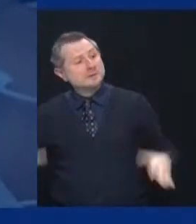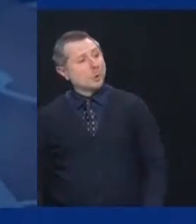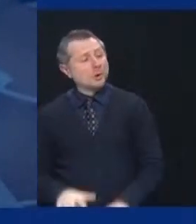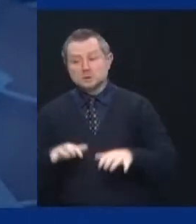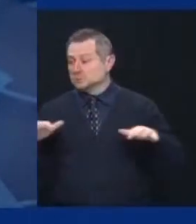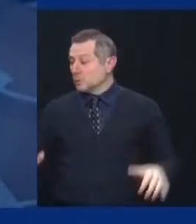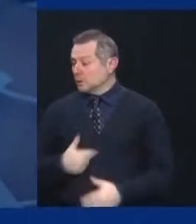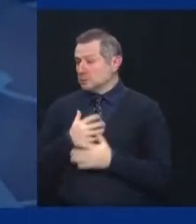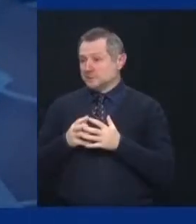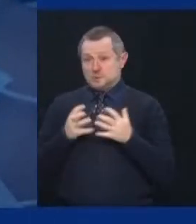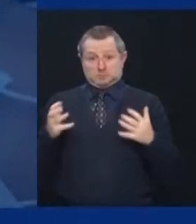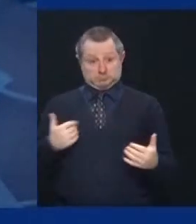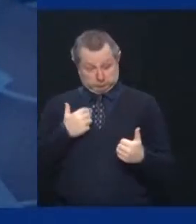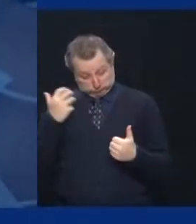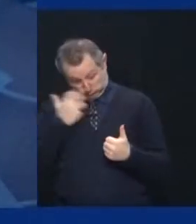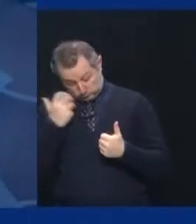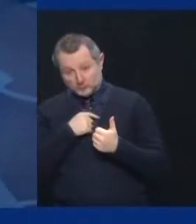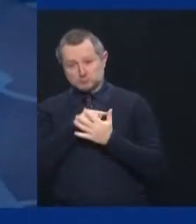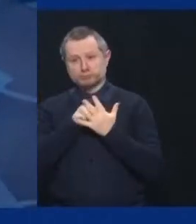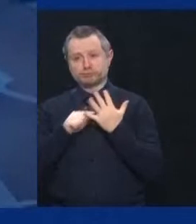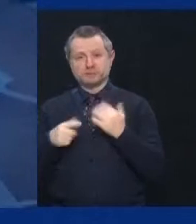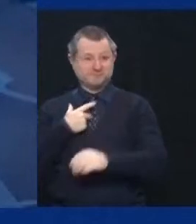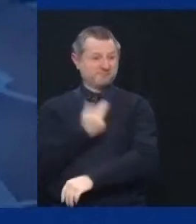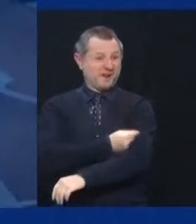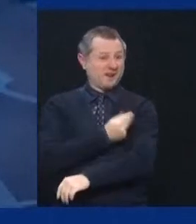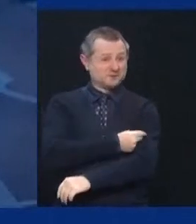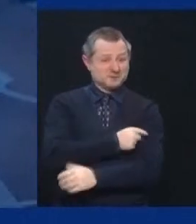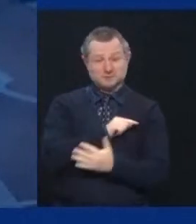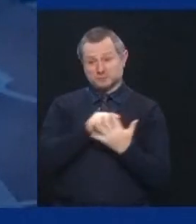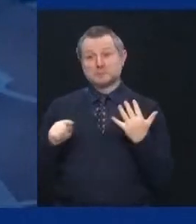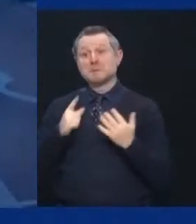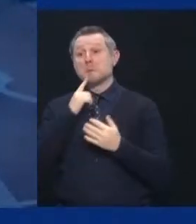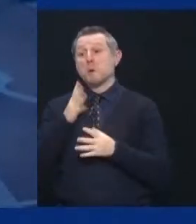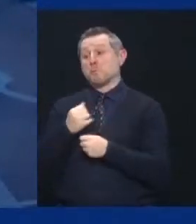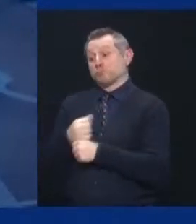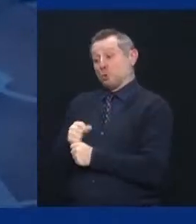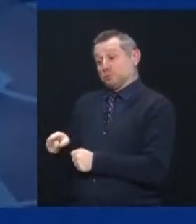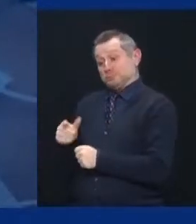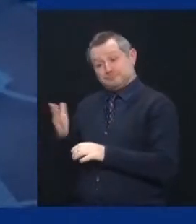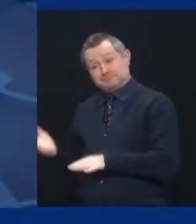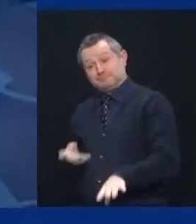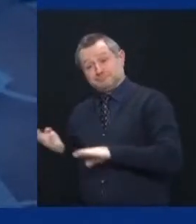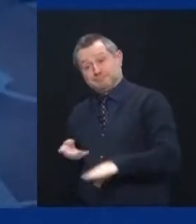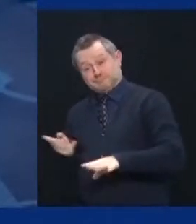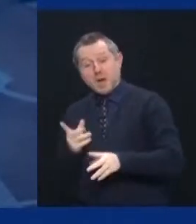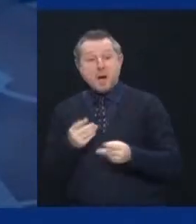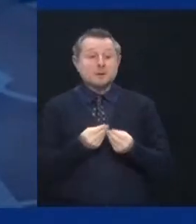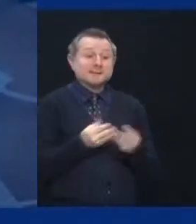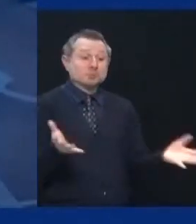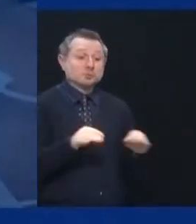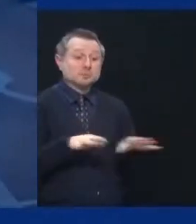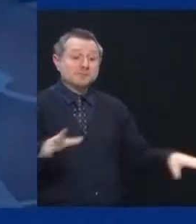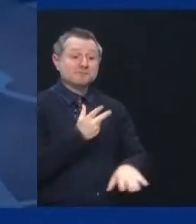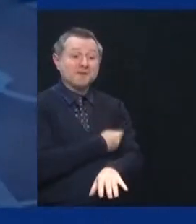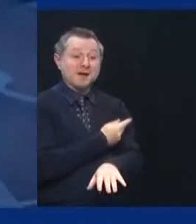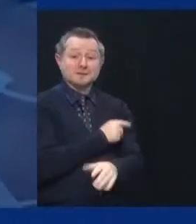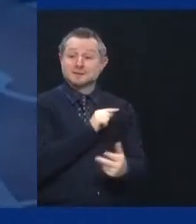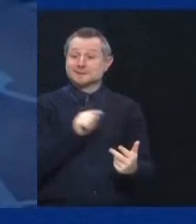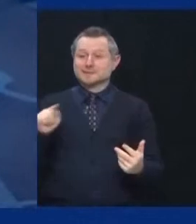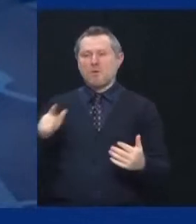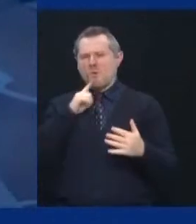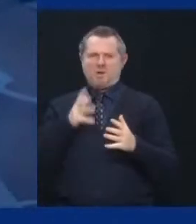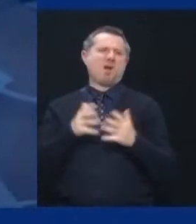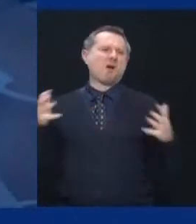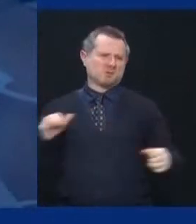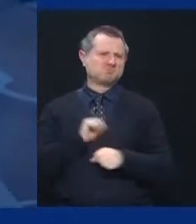have underestimated from the get-go to both produce and administer this vaccine. The